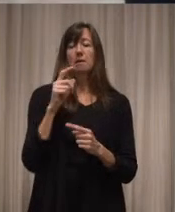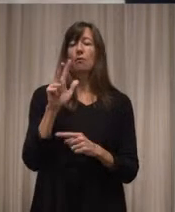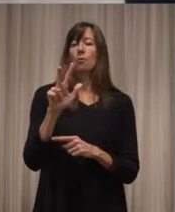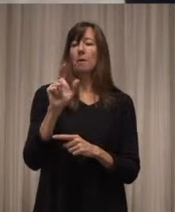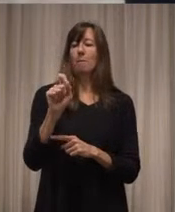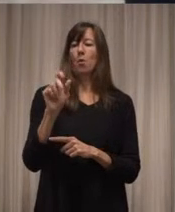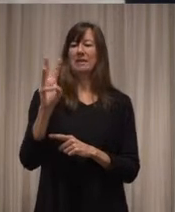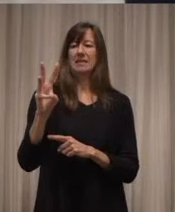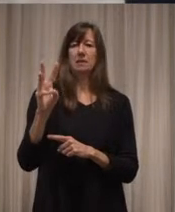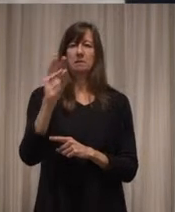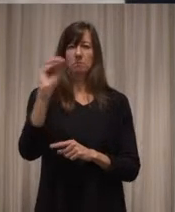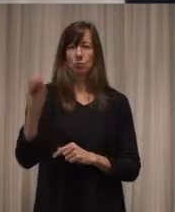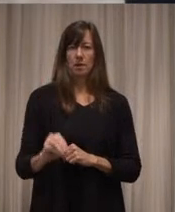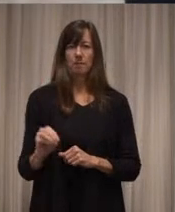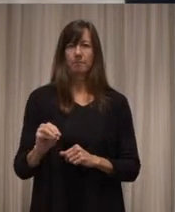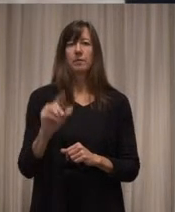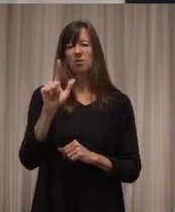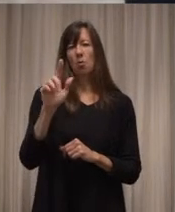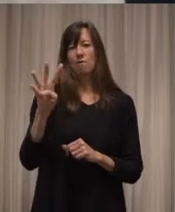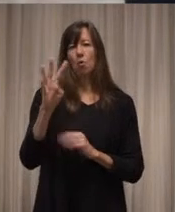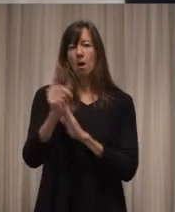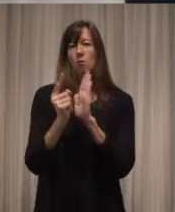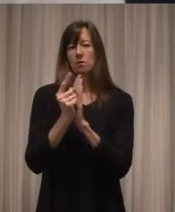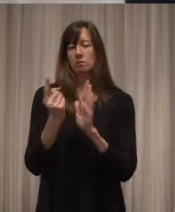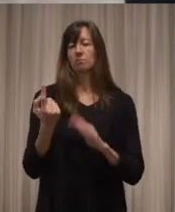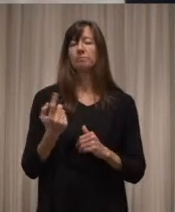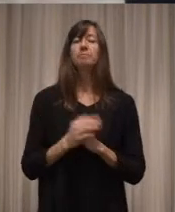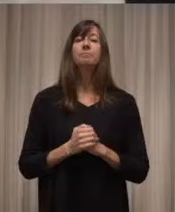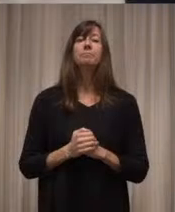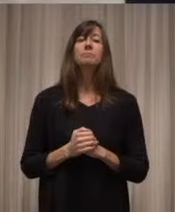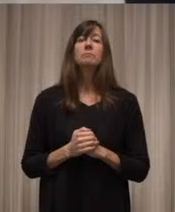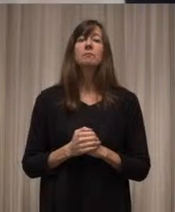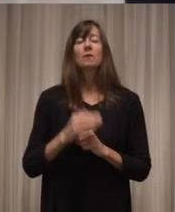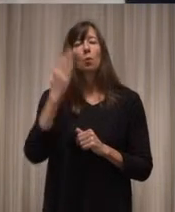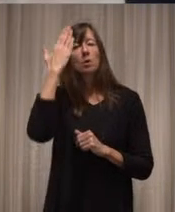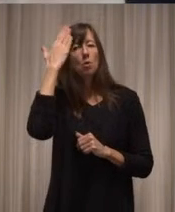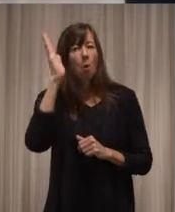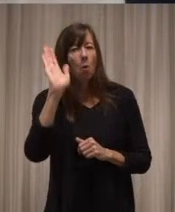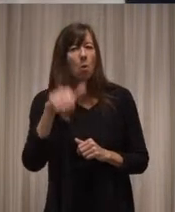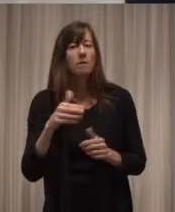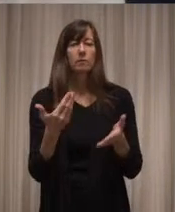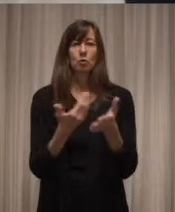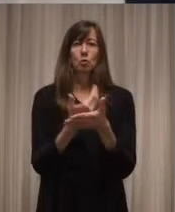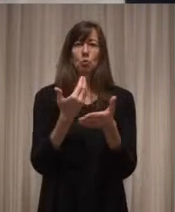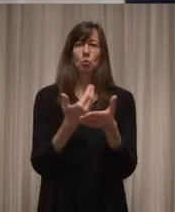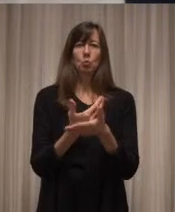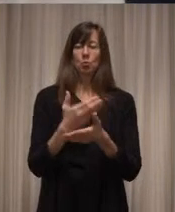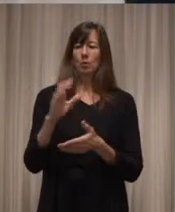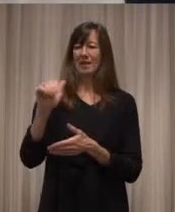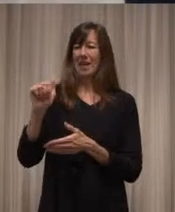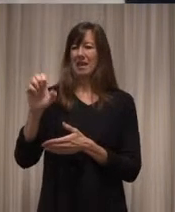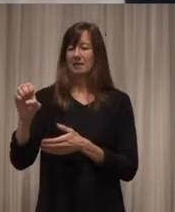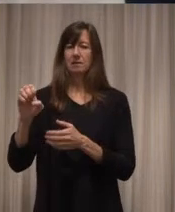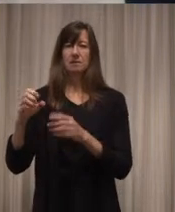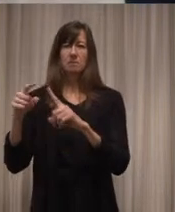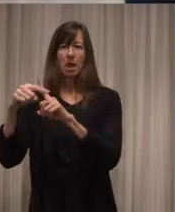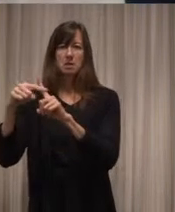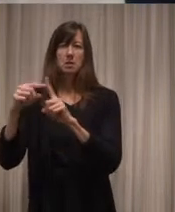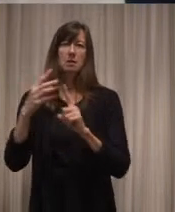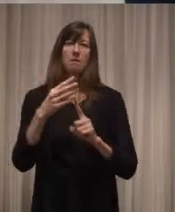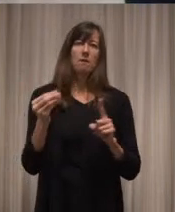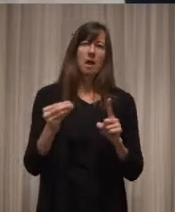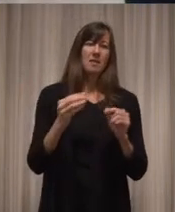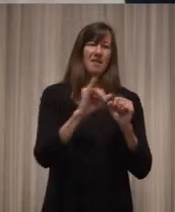6.36%. We know that given the total caseload and that new infection rate, that we have now moved into a place in